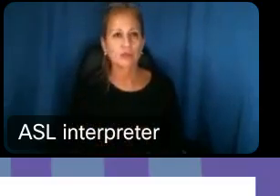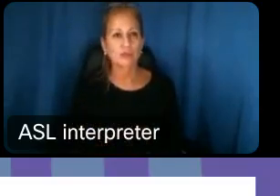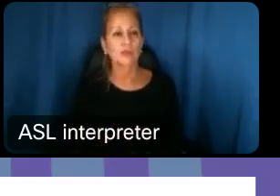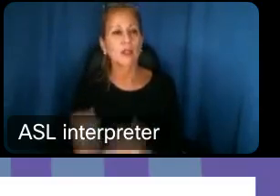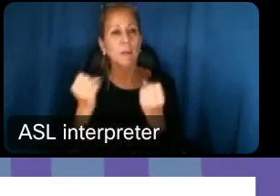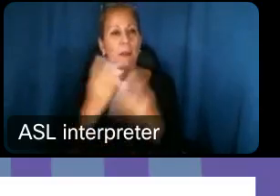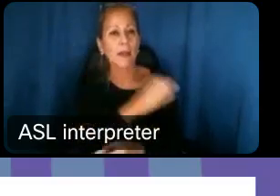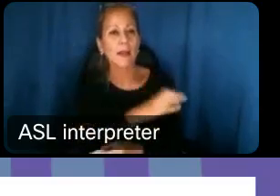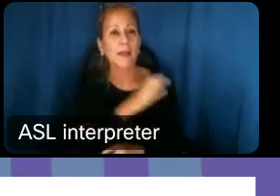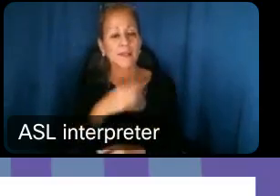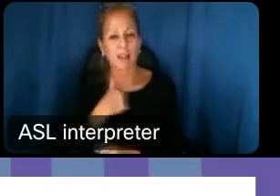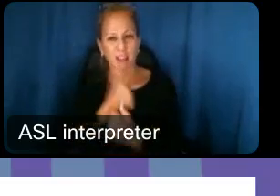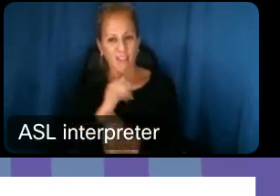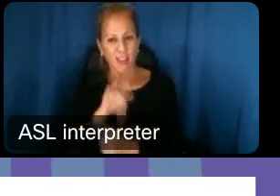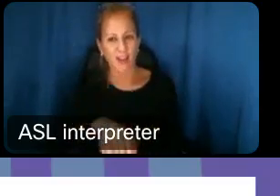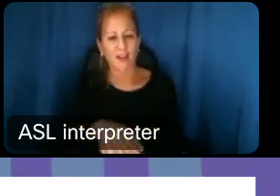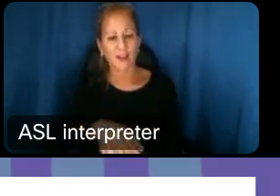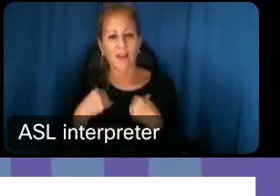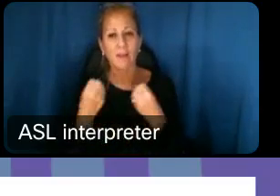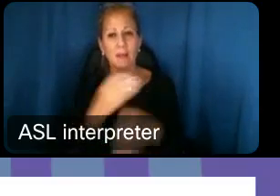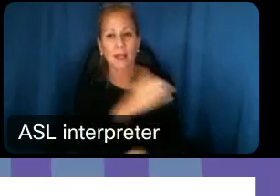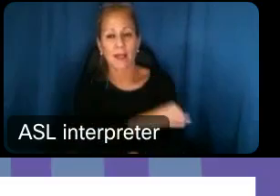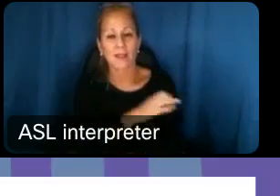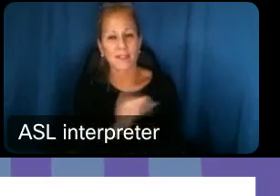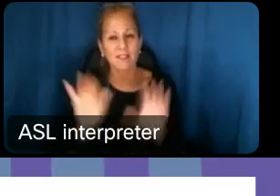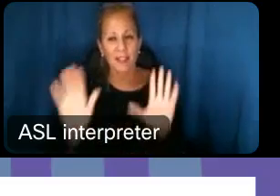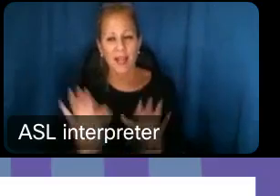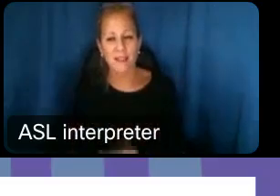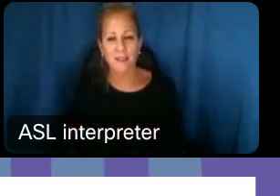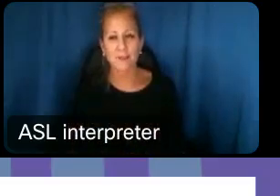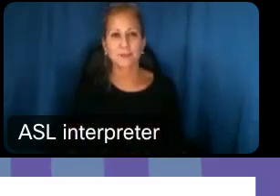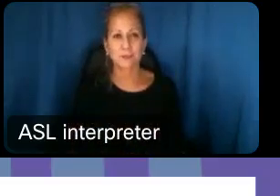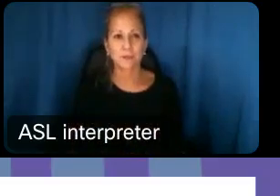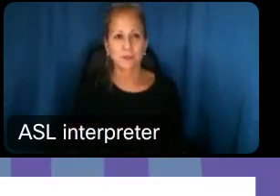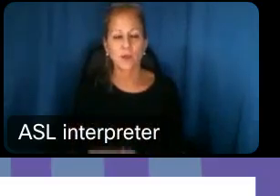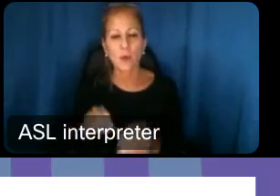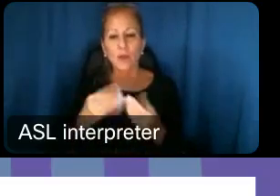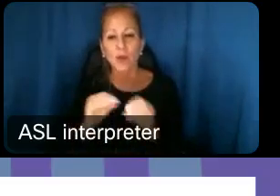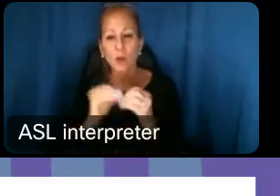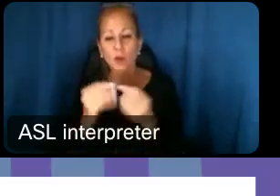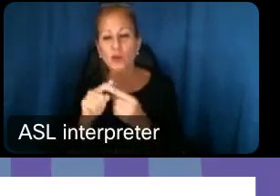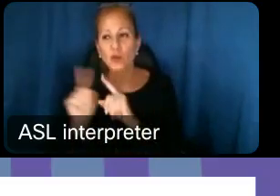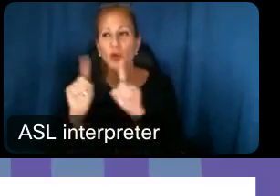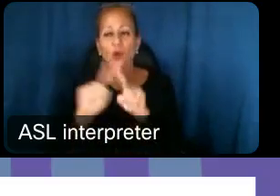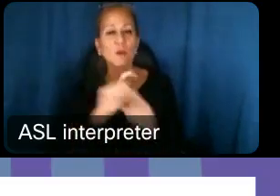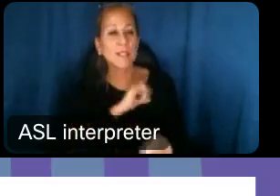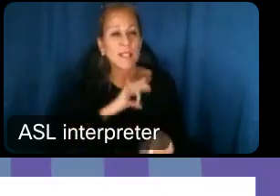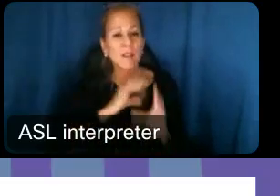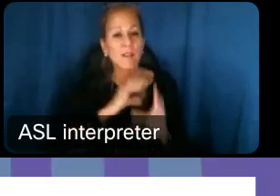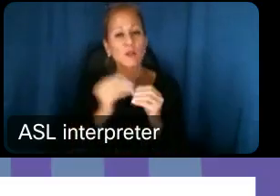mini clinics. Oh, I love that. Having mini clinics, fantastic. Inviting organizations to attend staff meetings